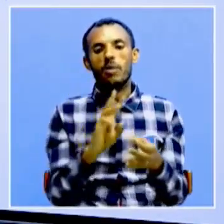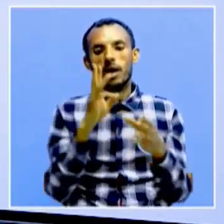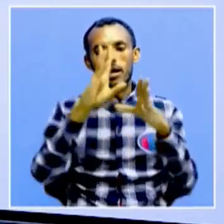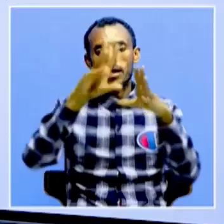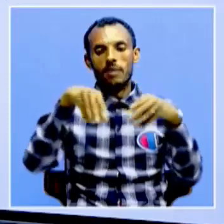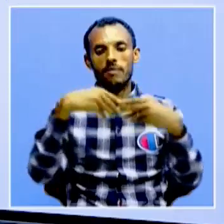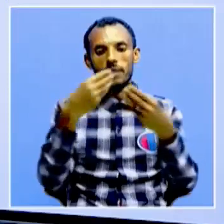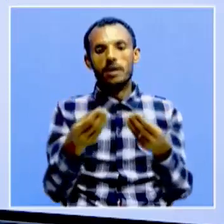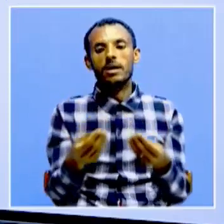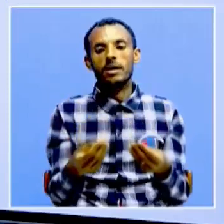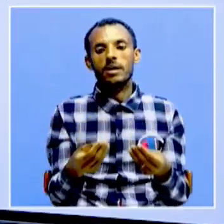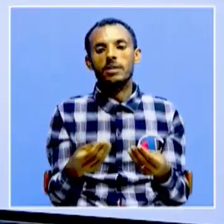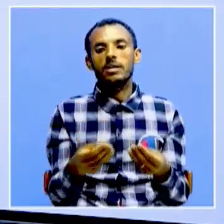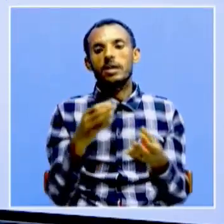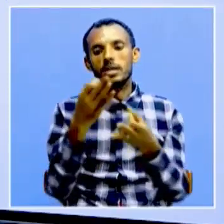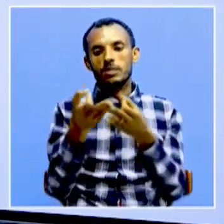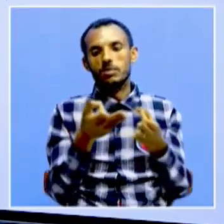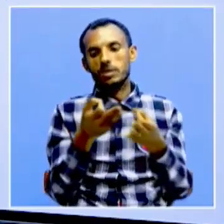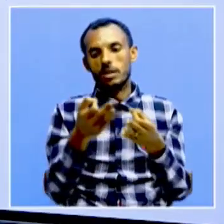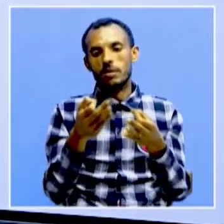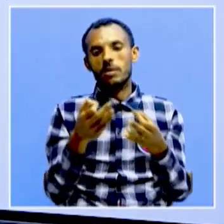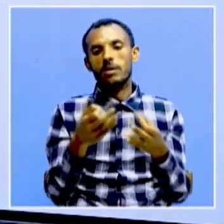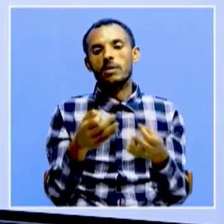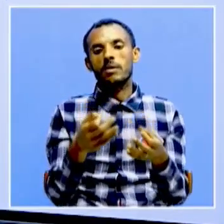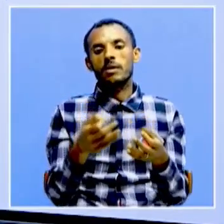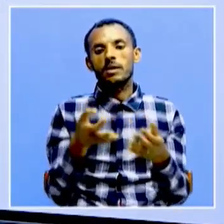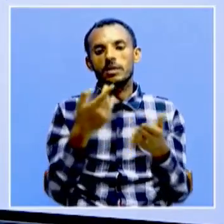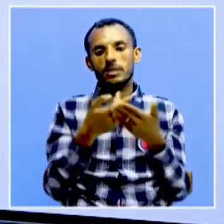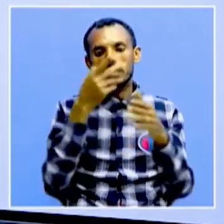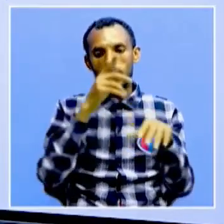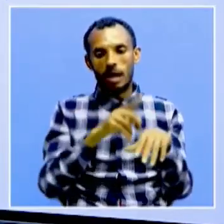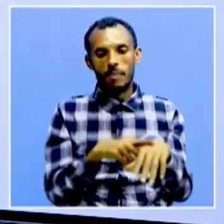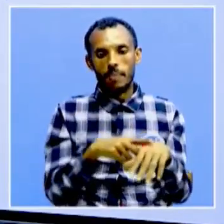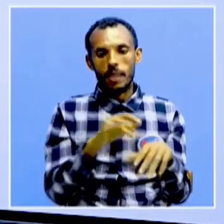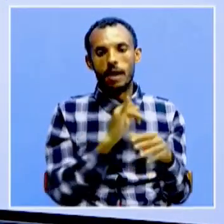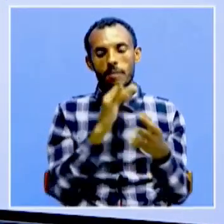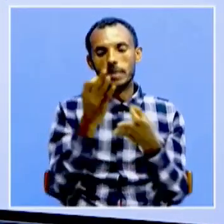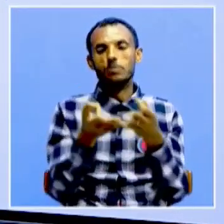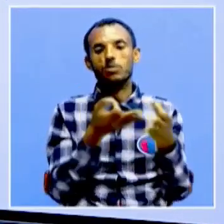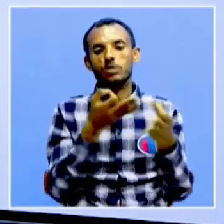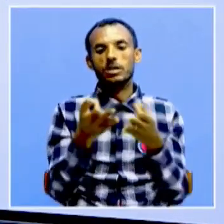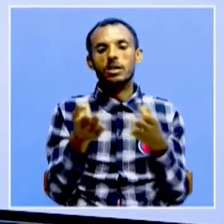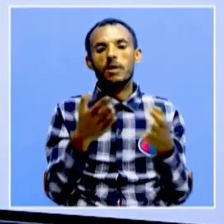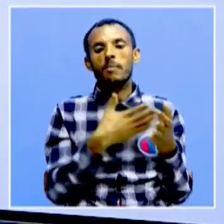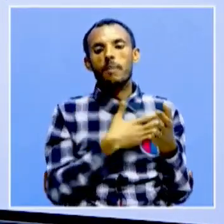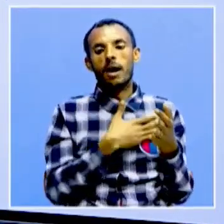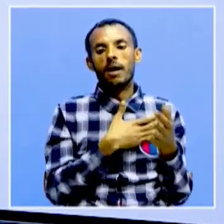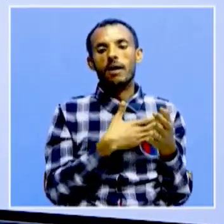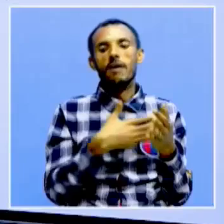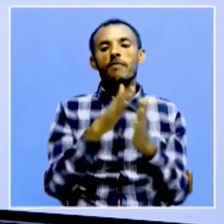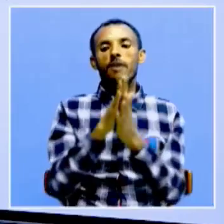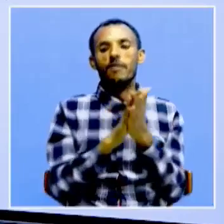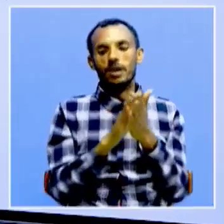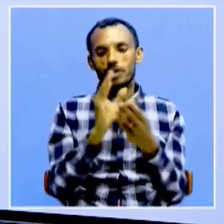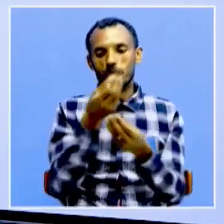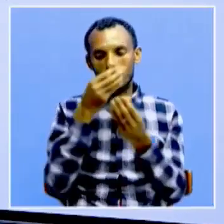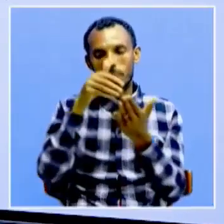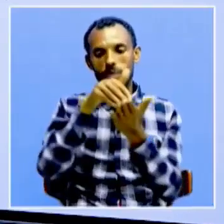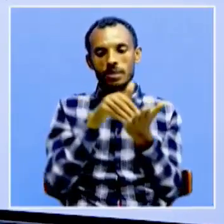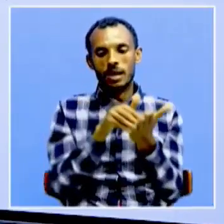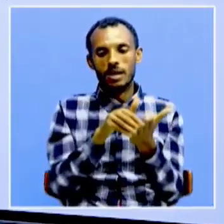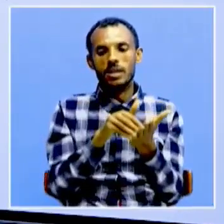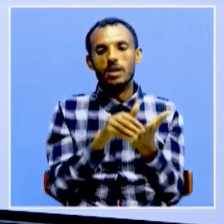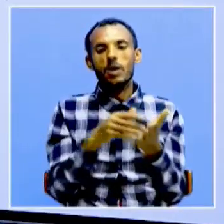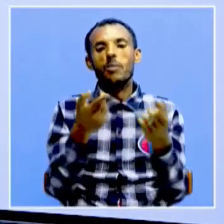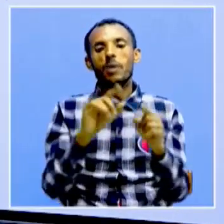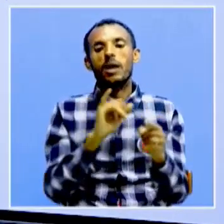what? We are exposing. What am I exposing this time? I am exposing my favorite food, which is pizza. When I expose